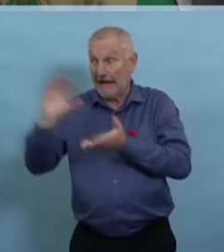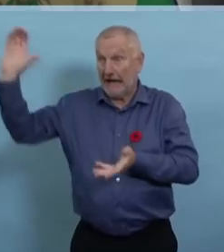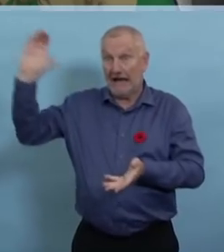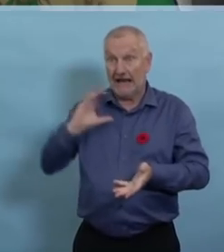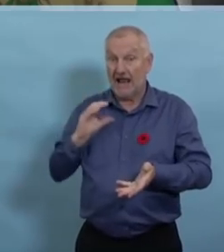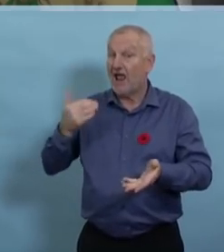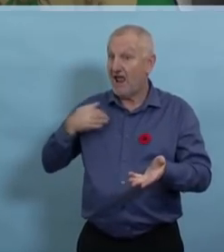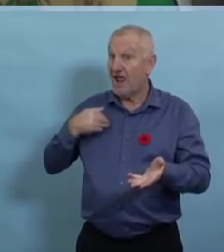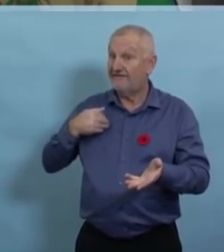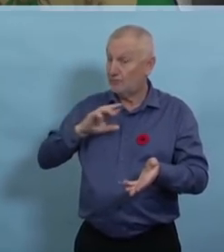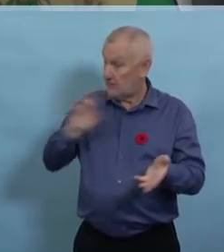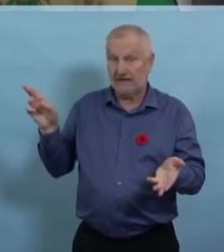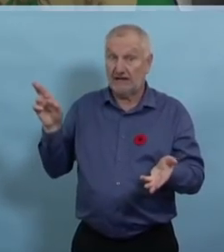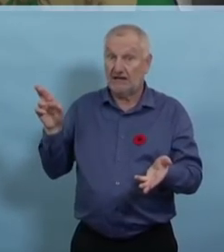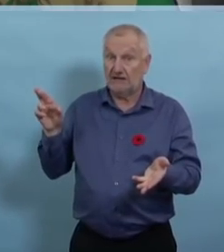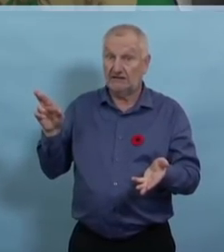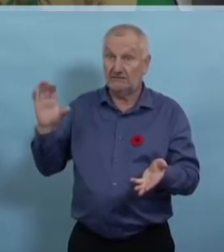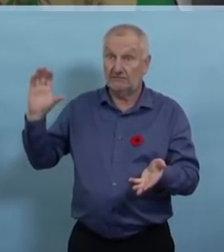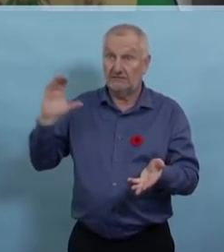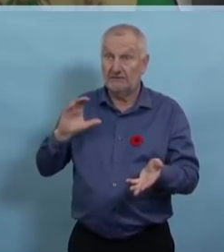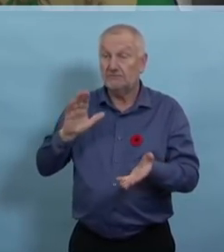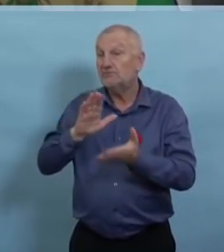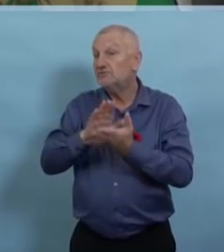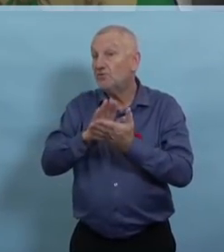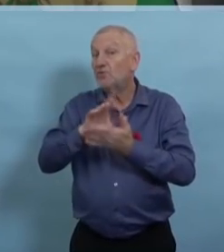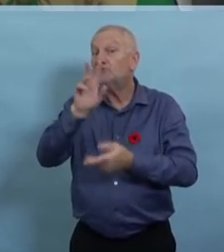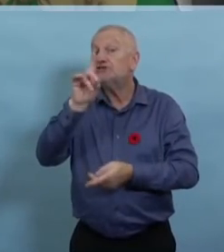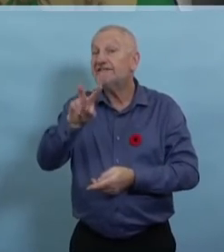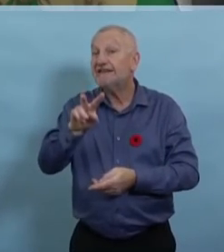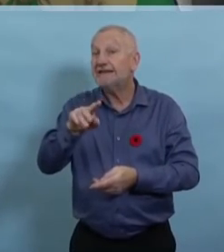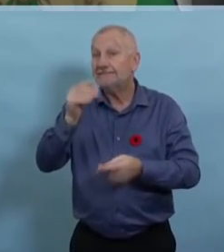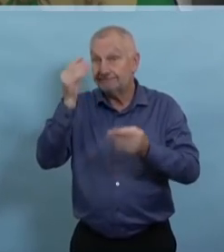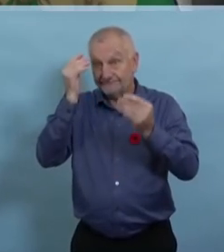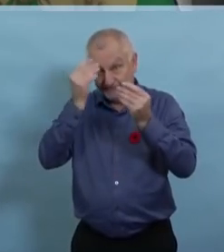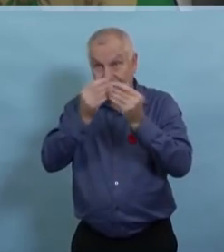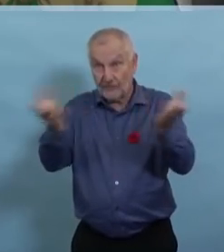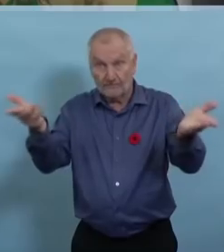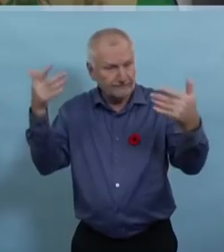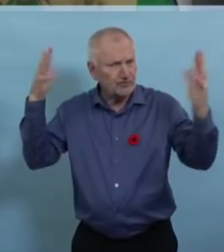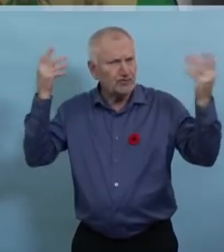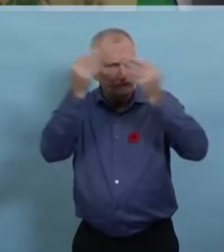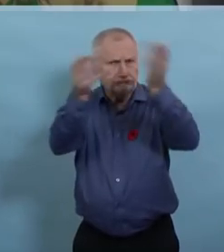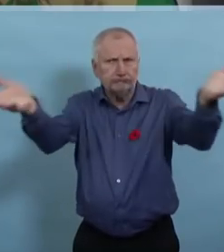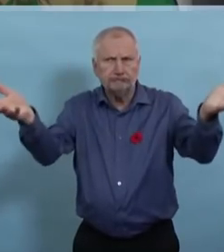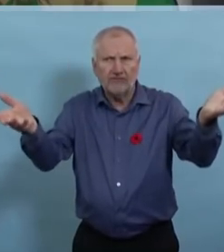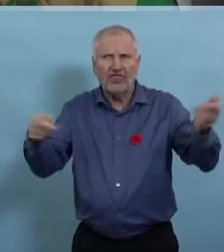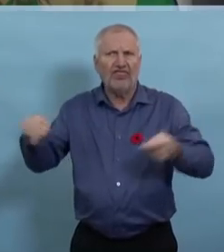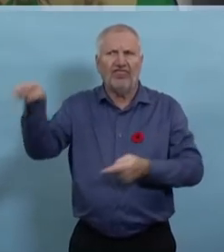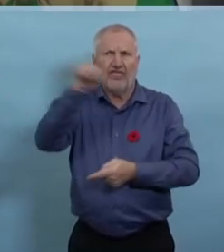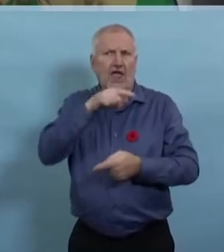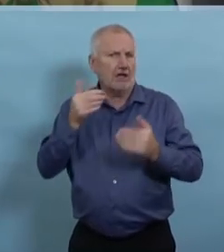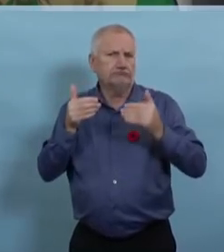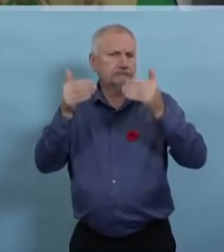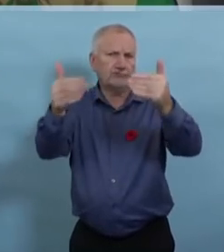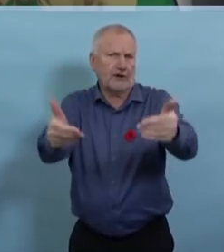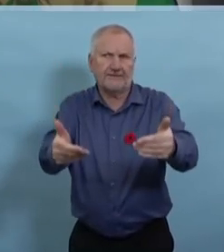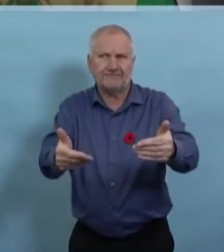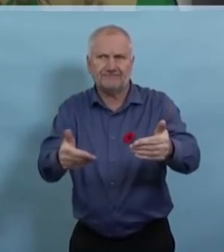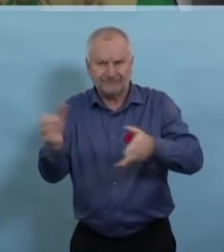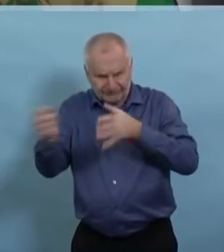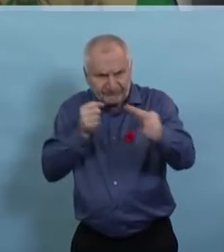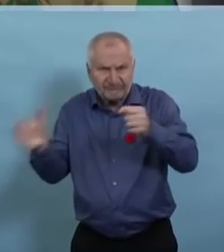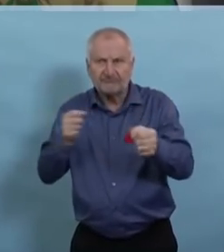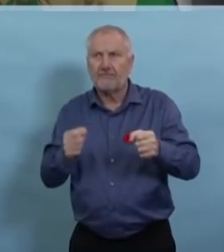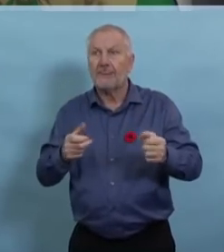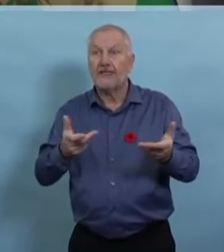that information to the school divisions, you know, early on. They've gone about and have been doing hiring, I believe, already, you know, for several